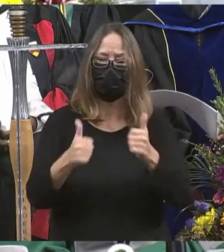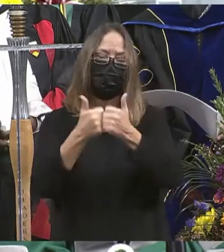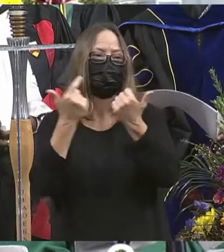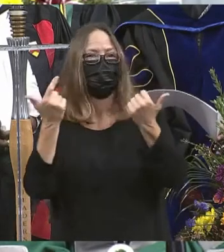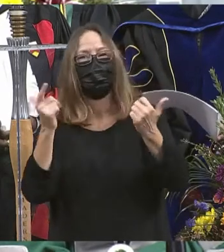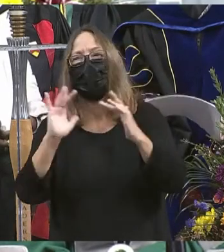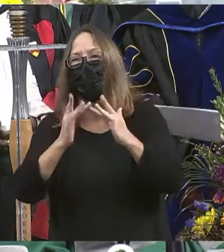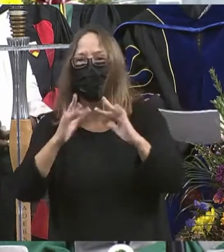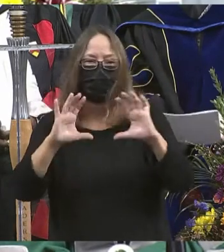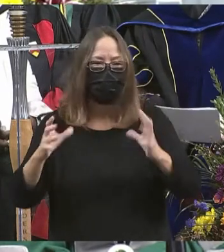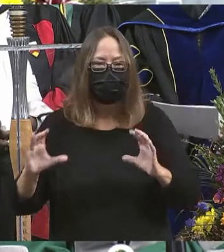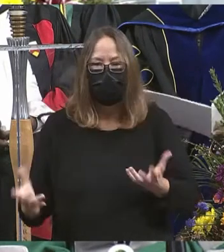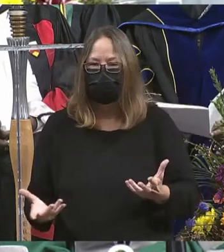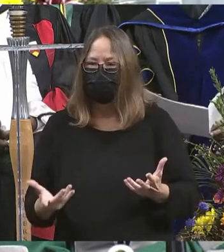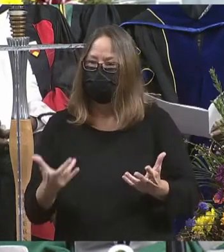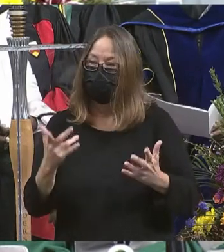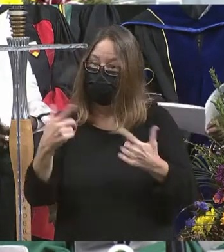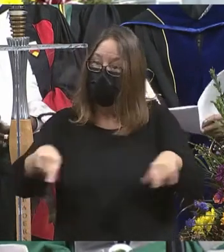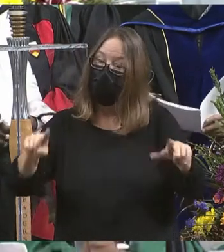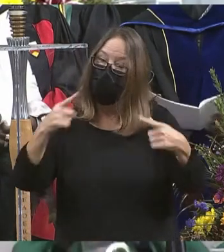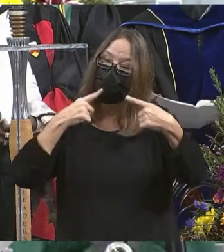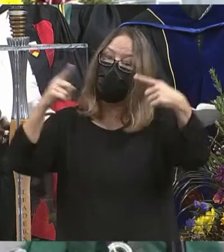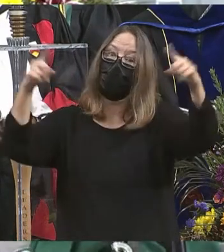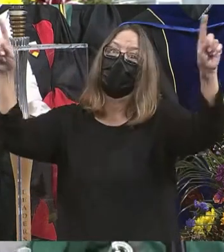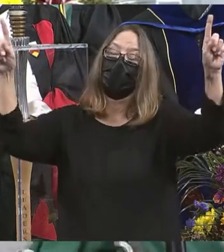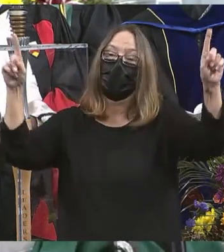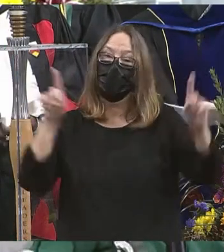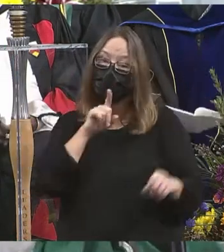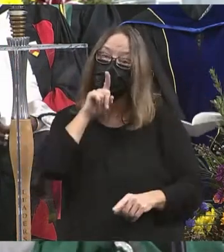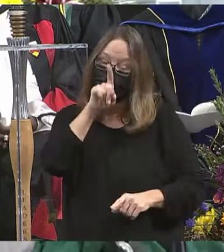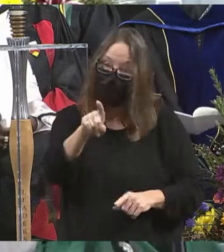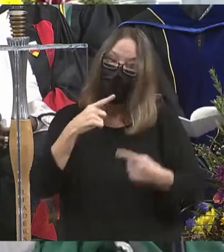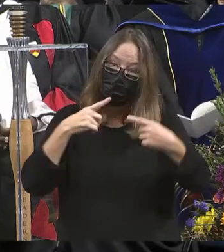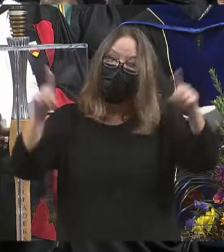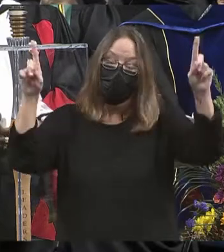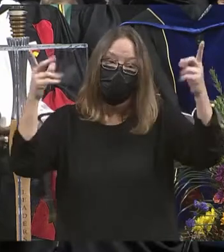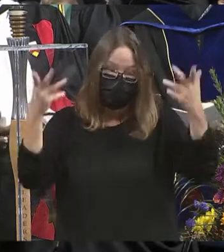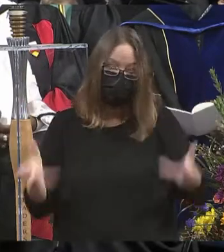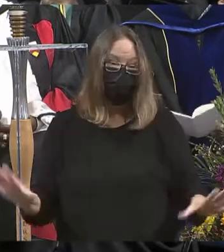online classes. Look, y'all, we made it! We actually made it!